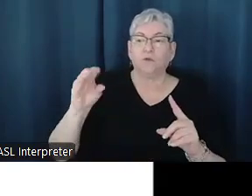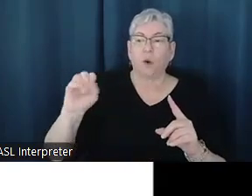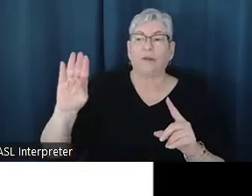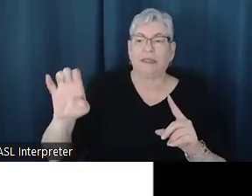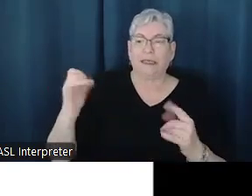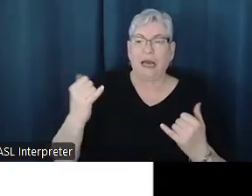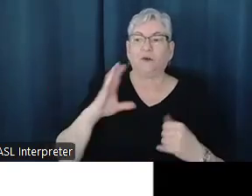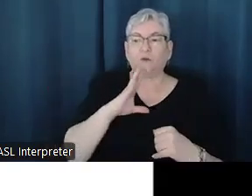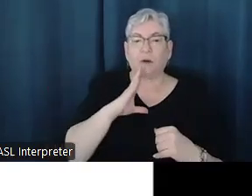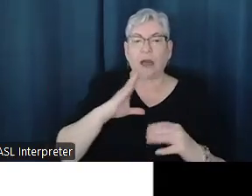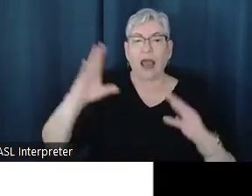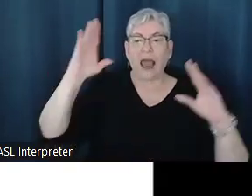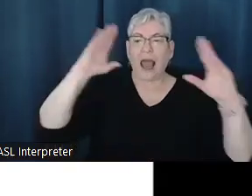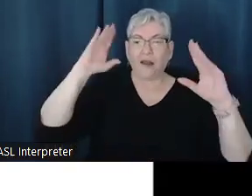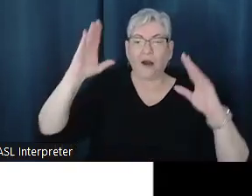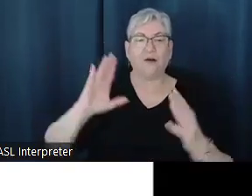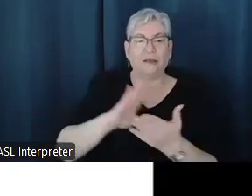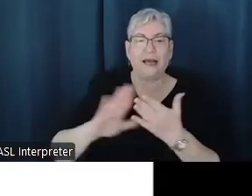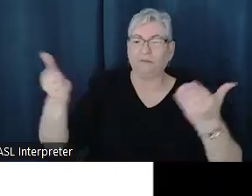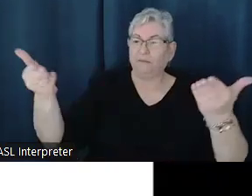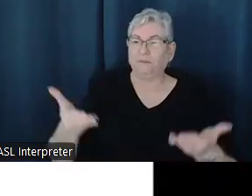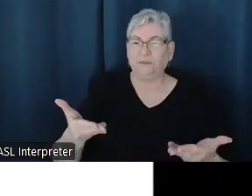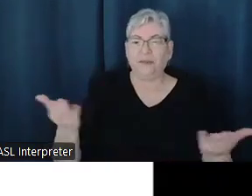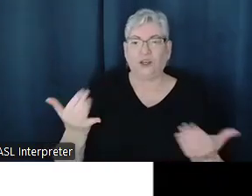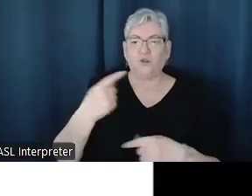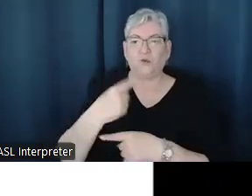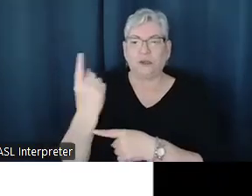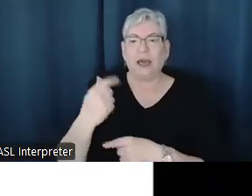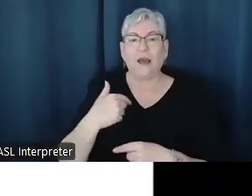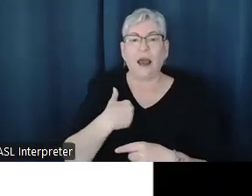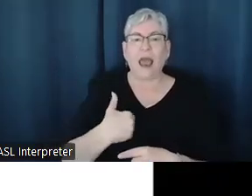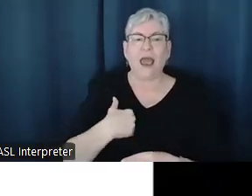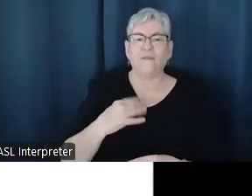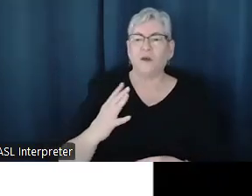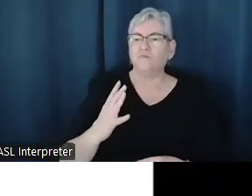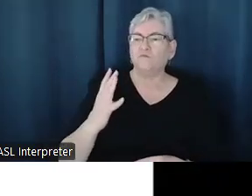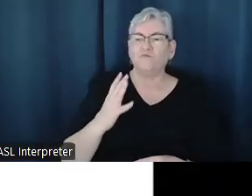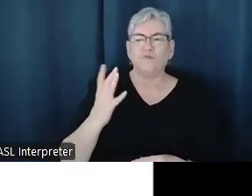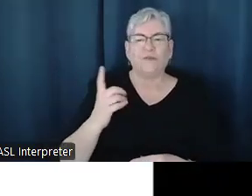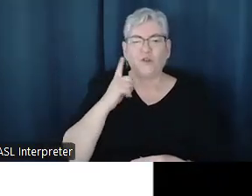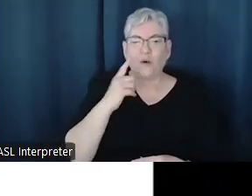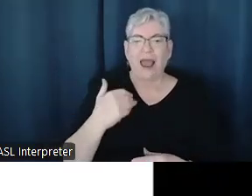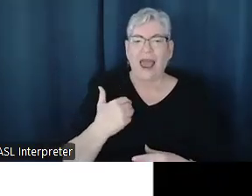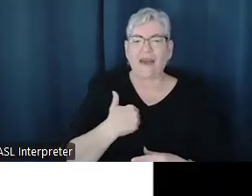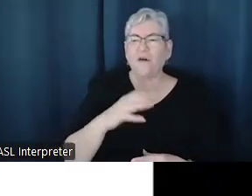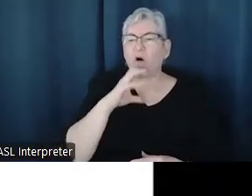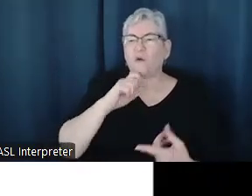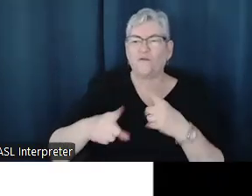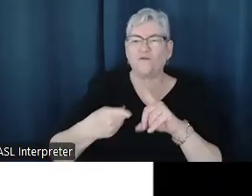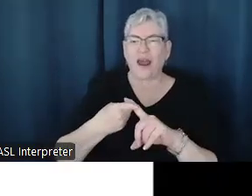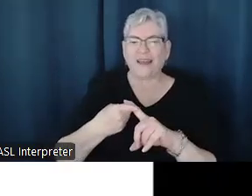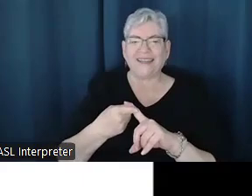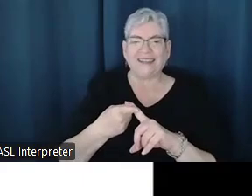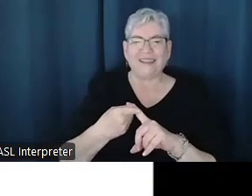Hi, everyone. It's great to have you joining us. And I have the privilege of having an old friend of mine be a